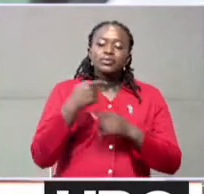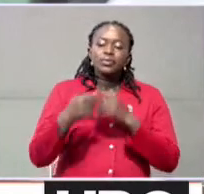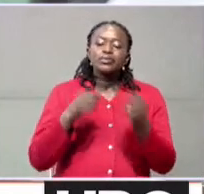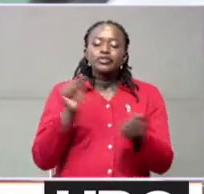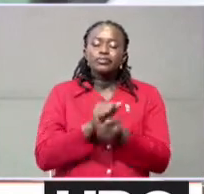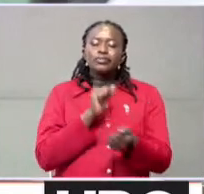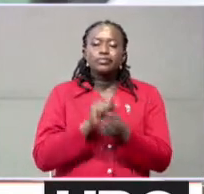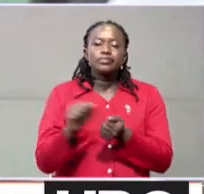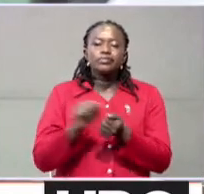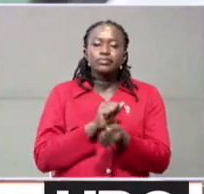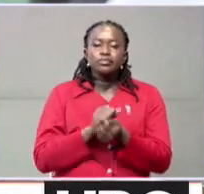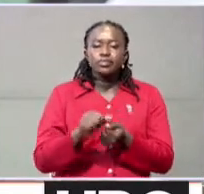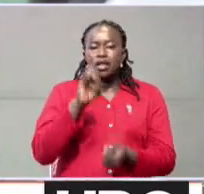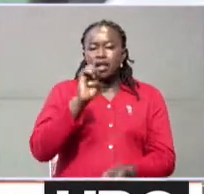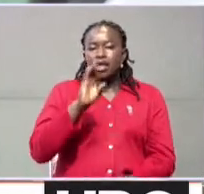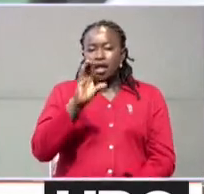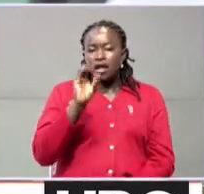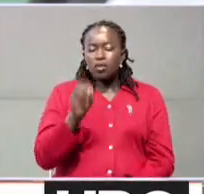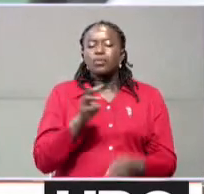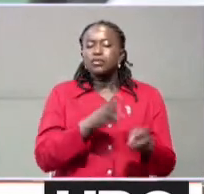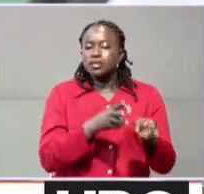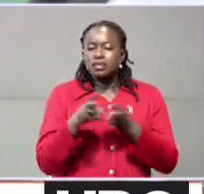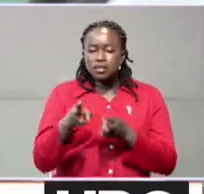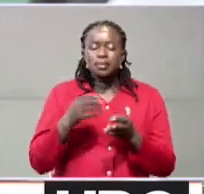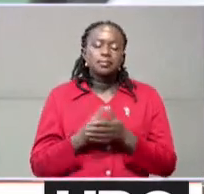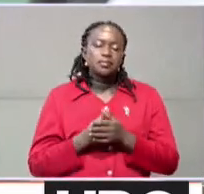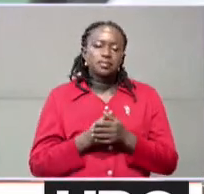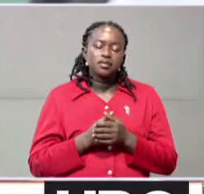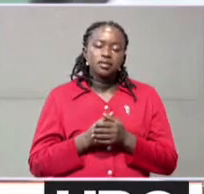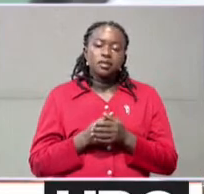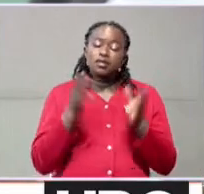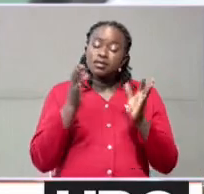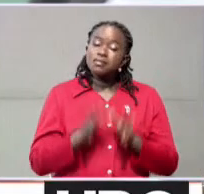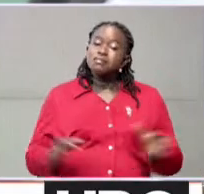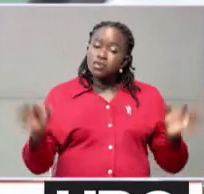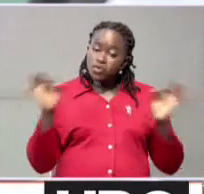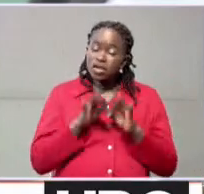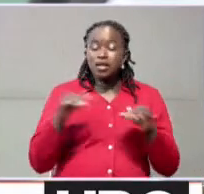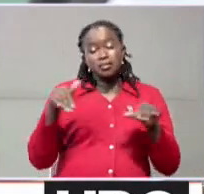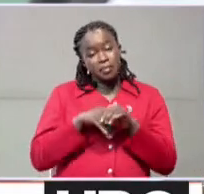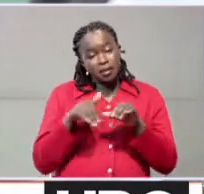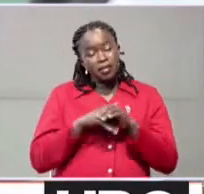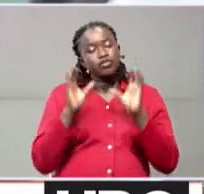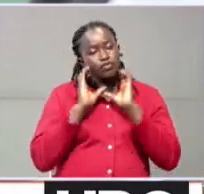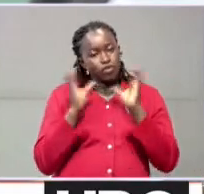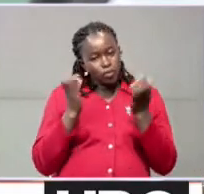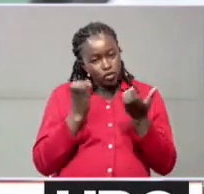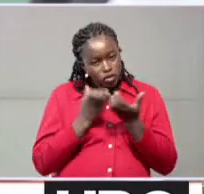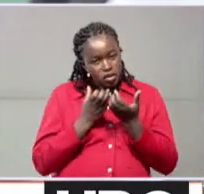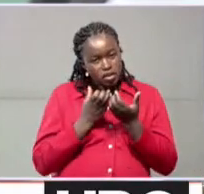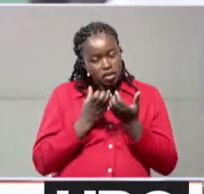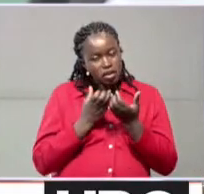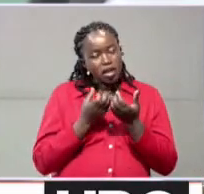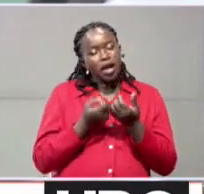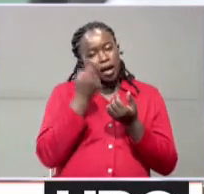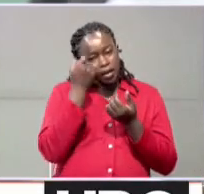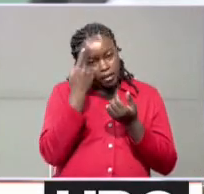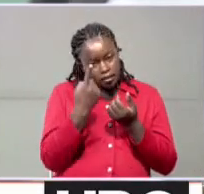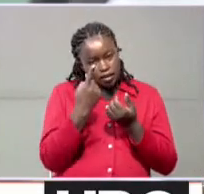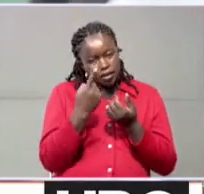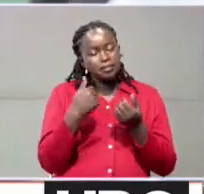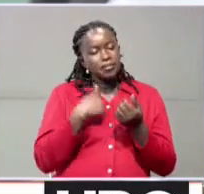the ecosystem and therefore let the members of the community get it from me i know they are